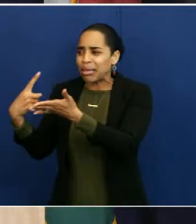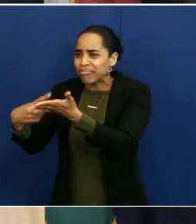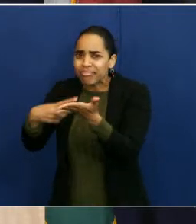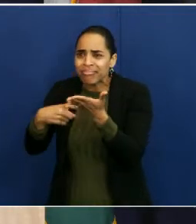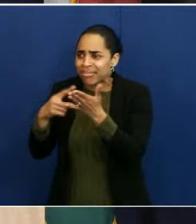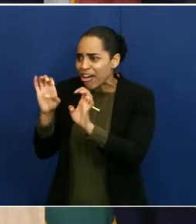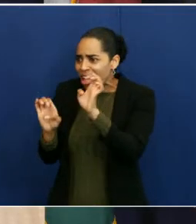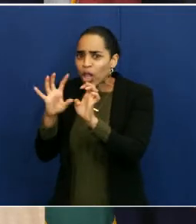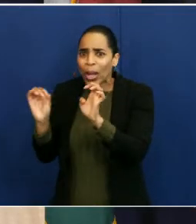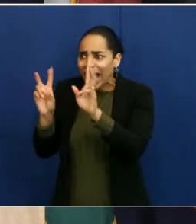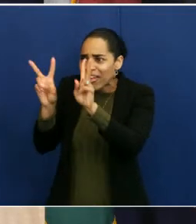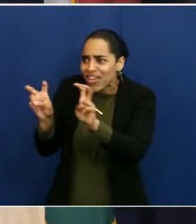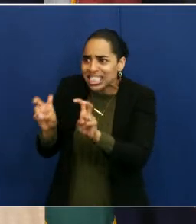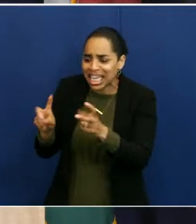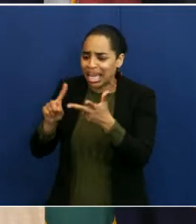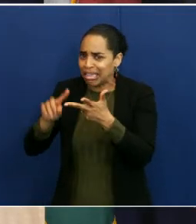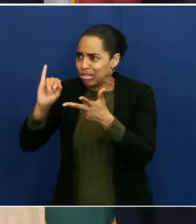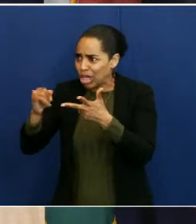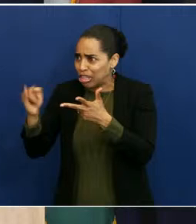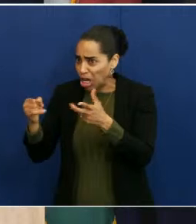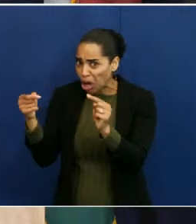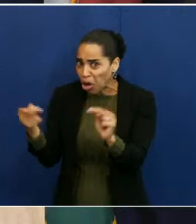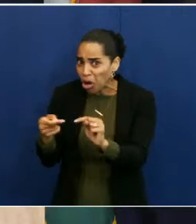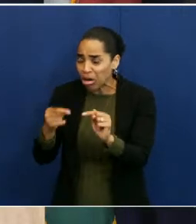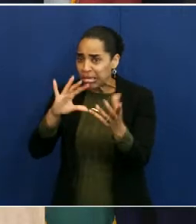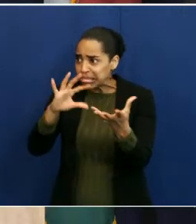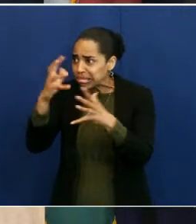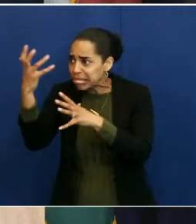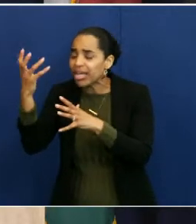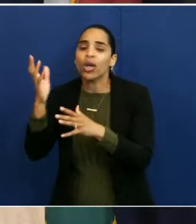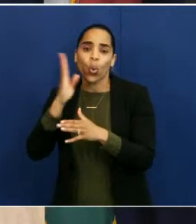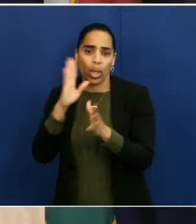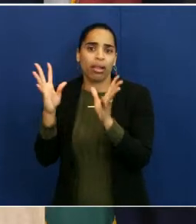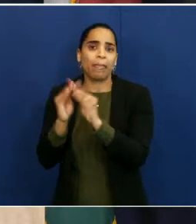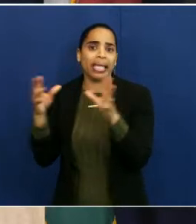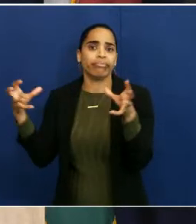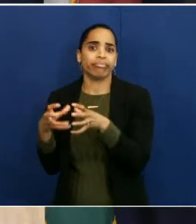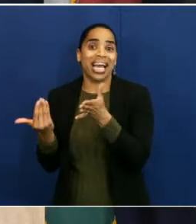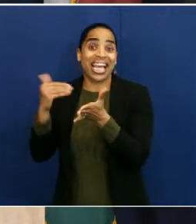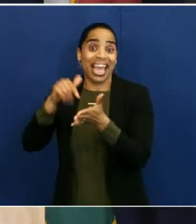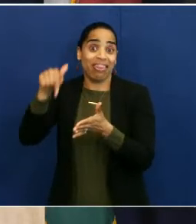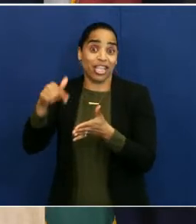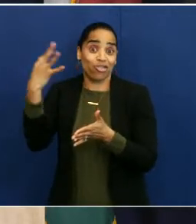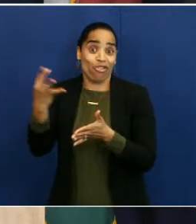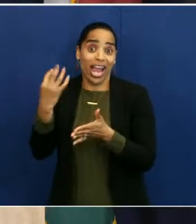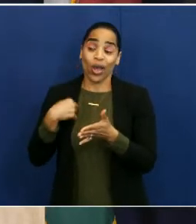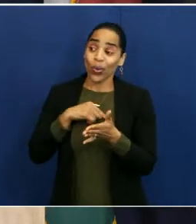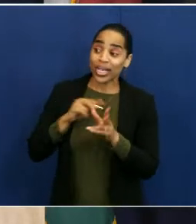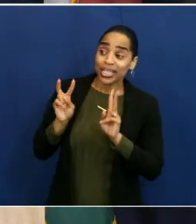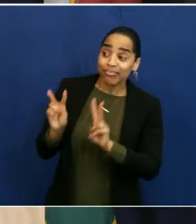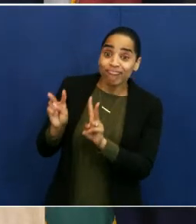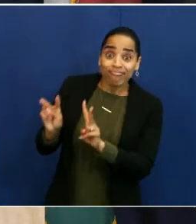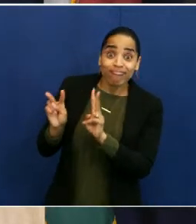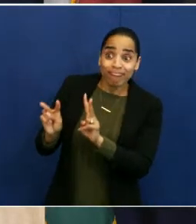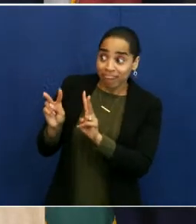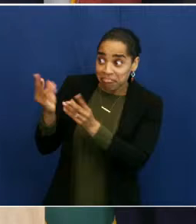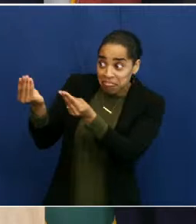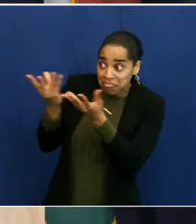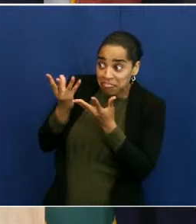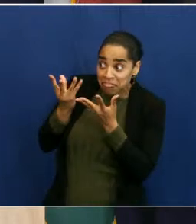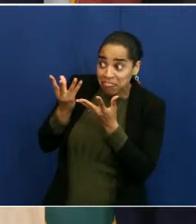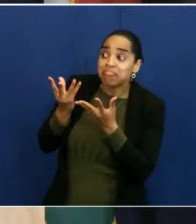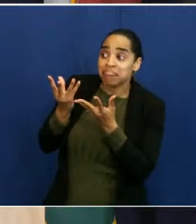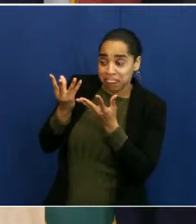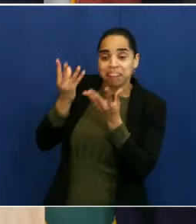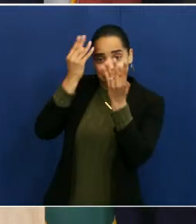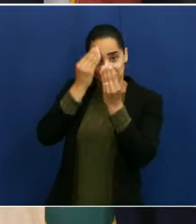the cases. So they are meeting again this Friday, and we will be waiting for the information that they have